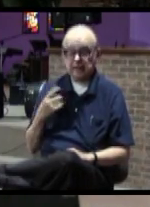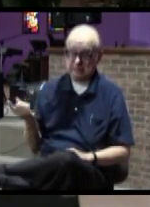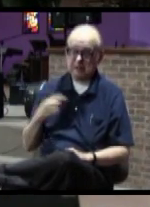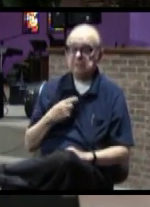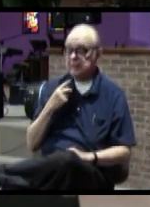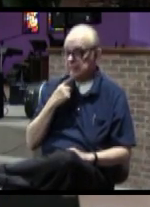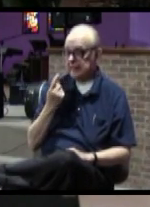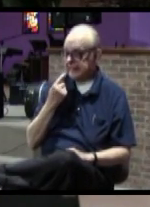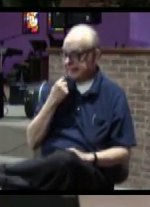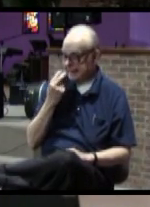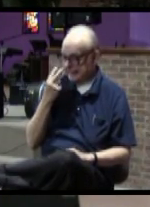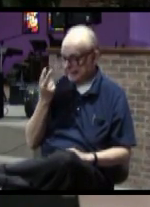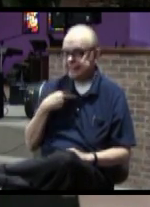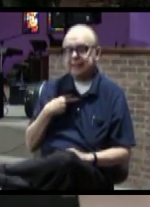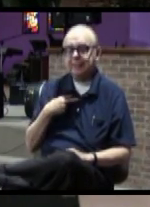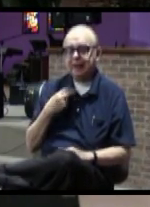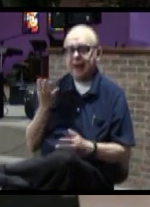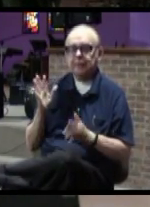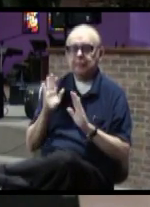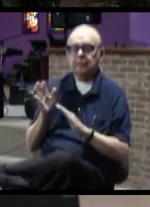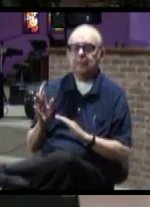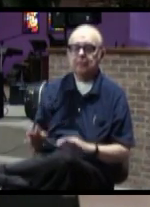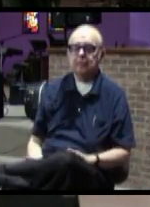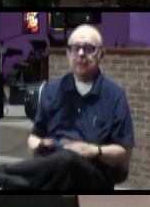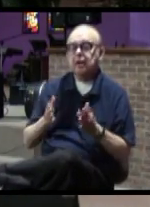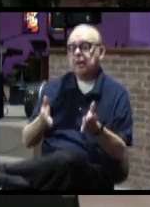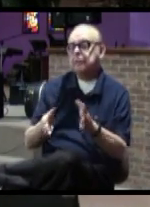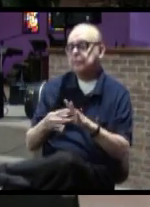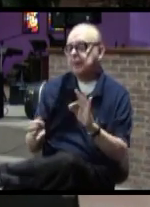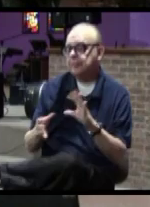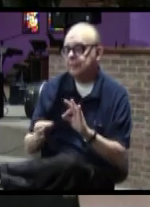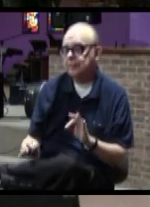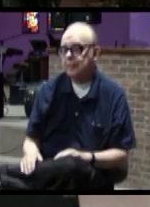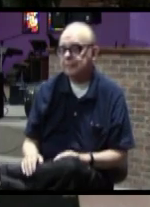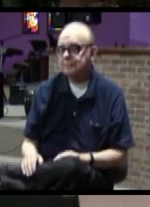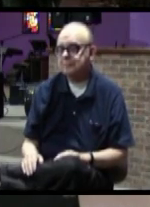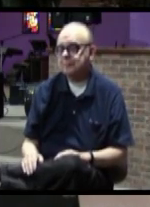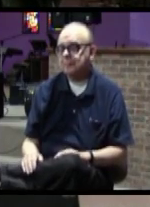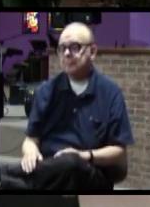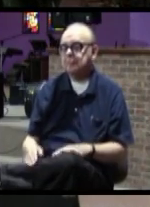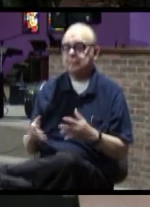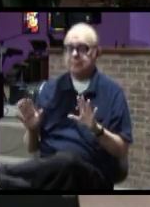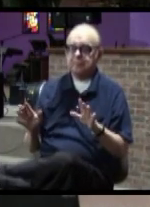see me after the presentation. And here's the rest of the story.